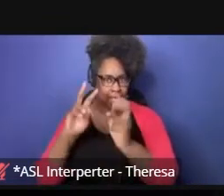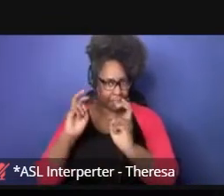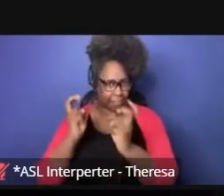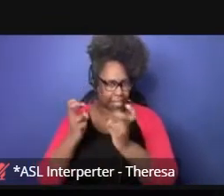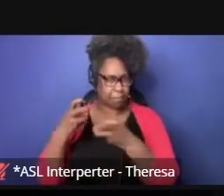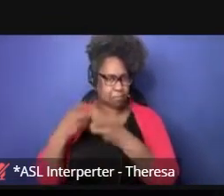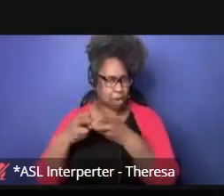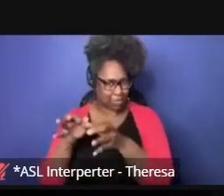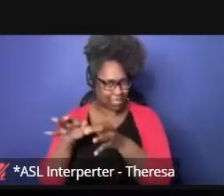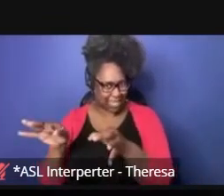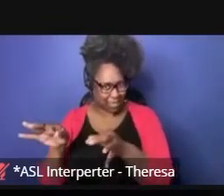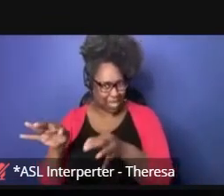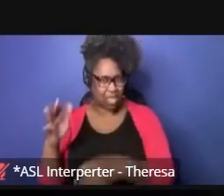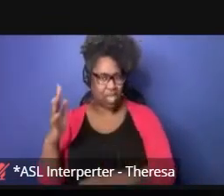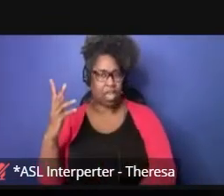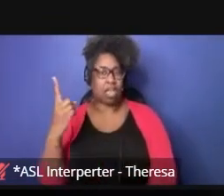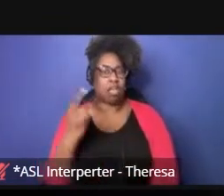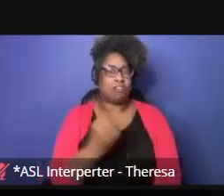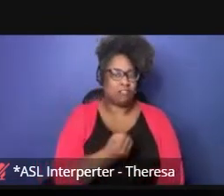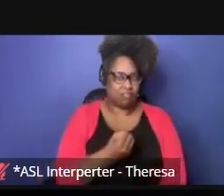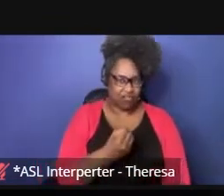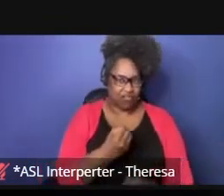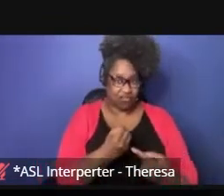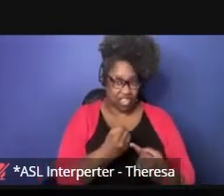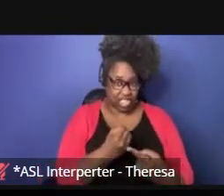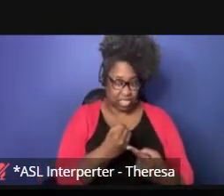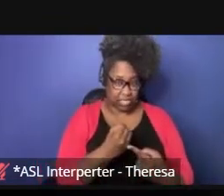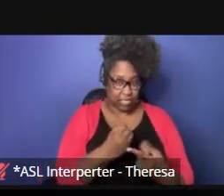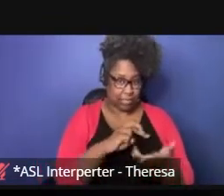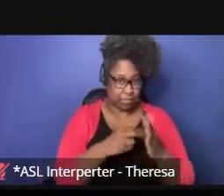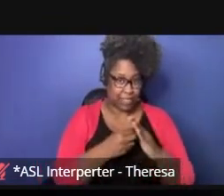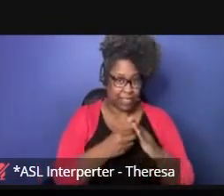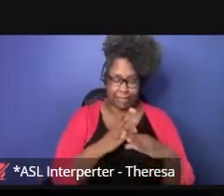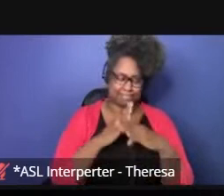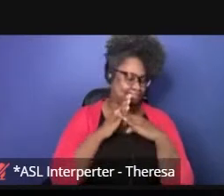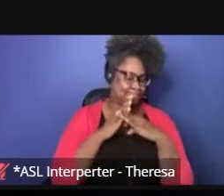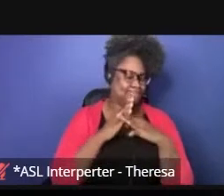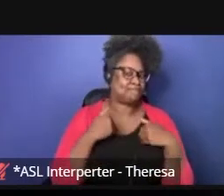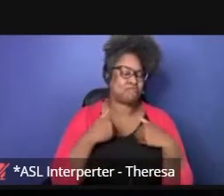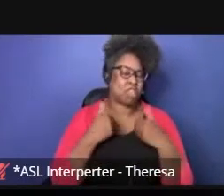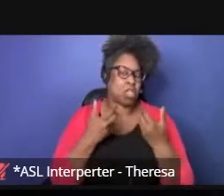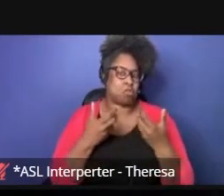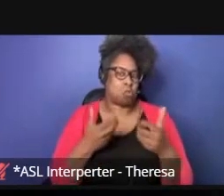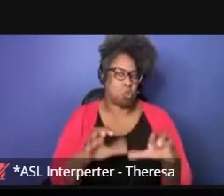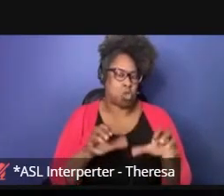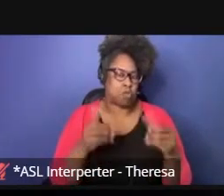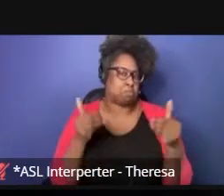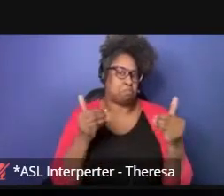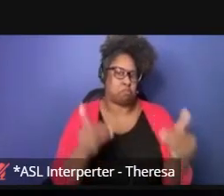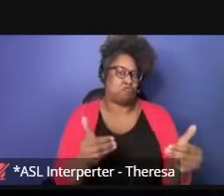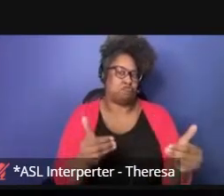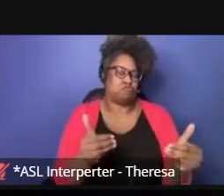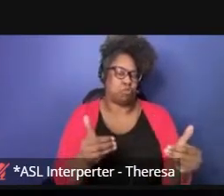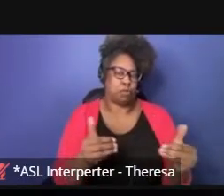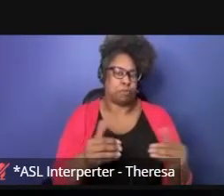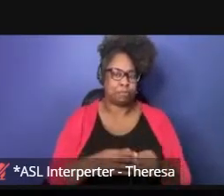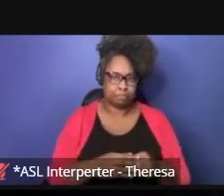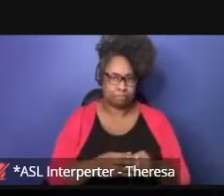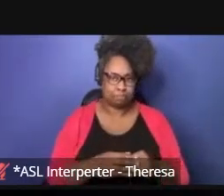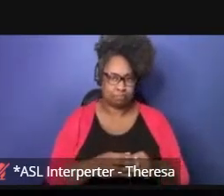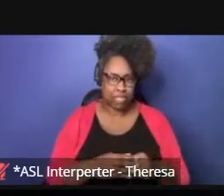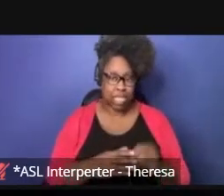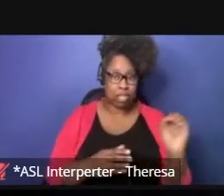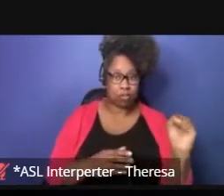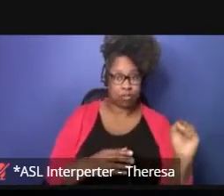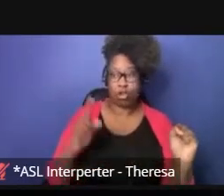or fist, which means I want to block and I don't want this to move forward. And anything in between. A 1